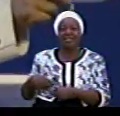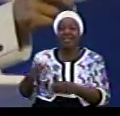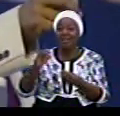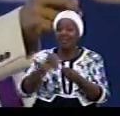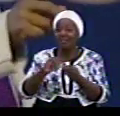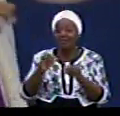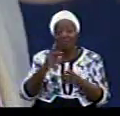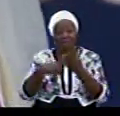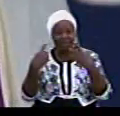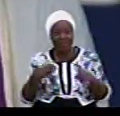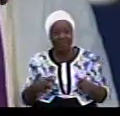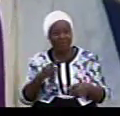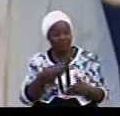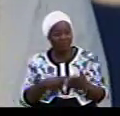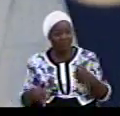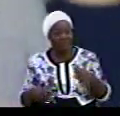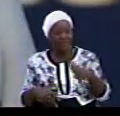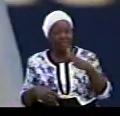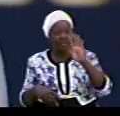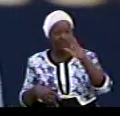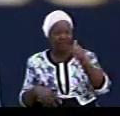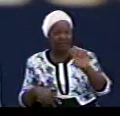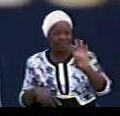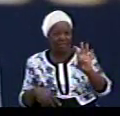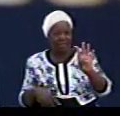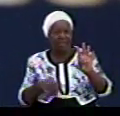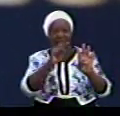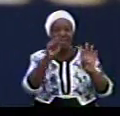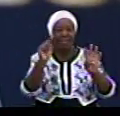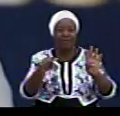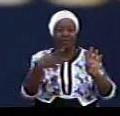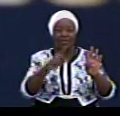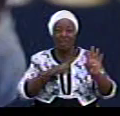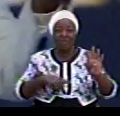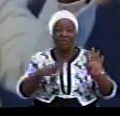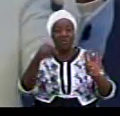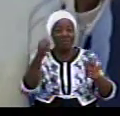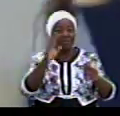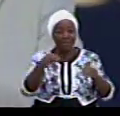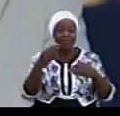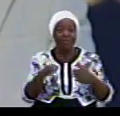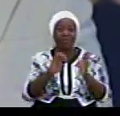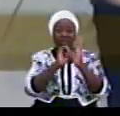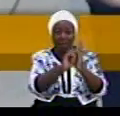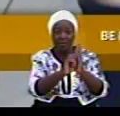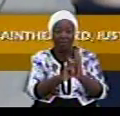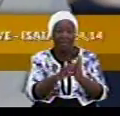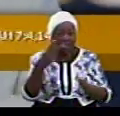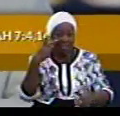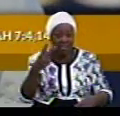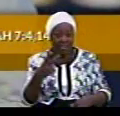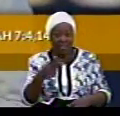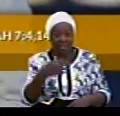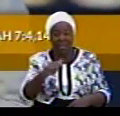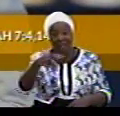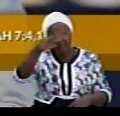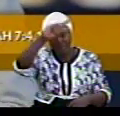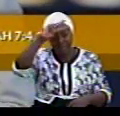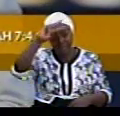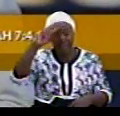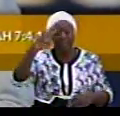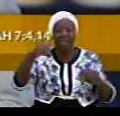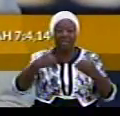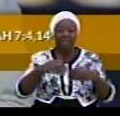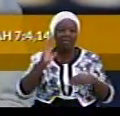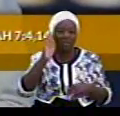In verse 14, therefore the Lord himself shall give you a sign. Behold, a virgin shall